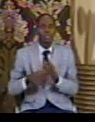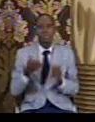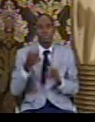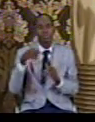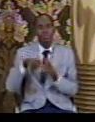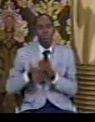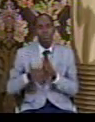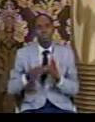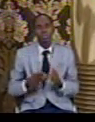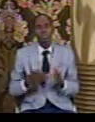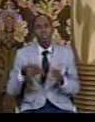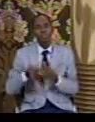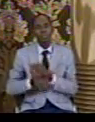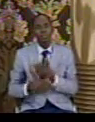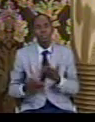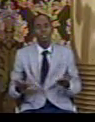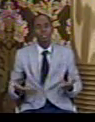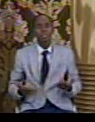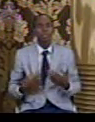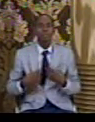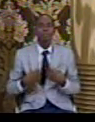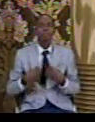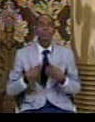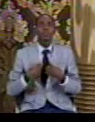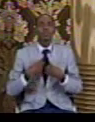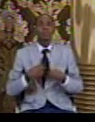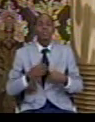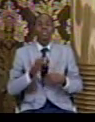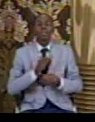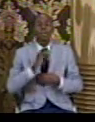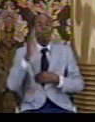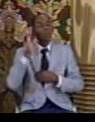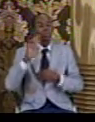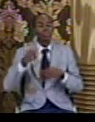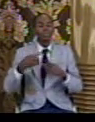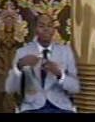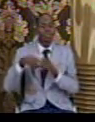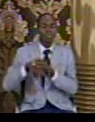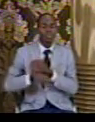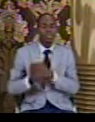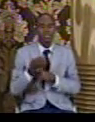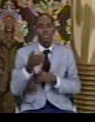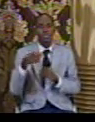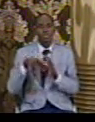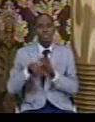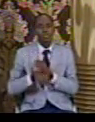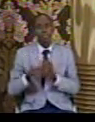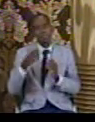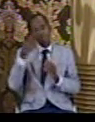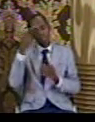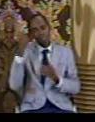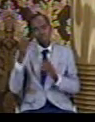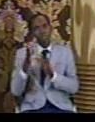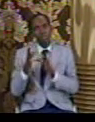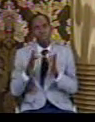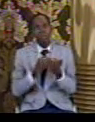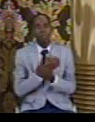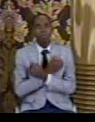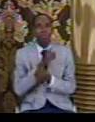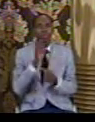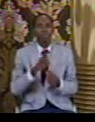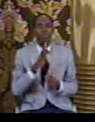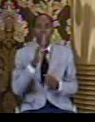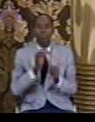Deeper, deeper, yes, I will dig I'll today by Jesus'